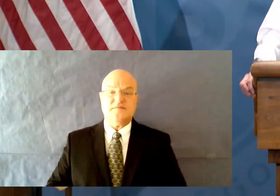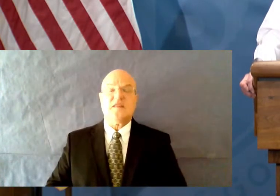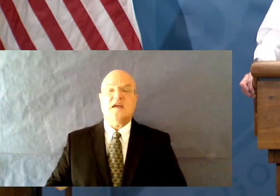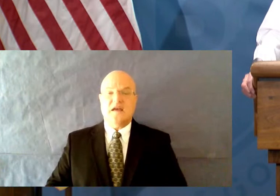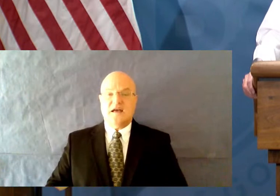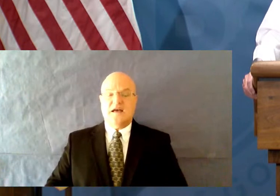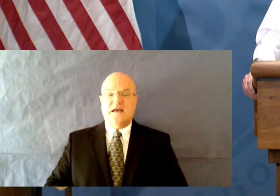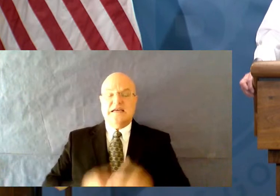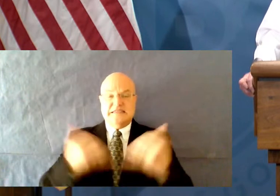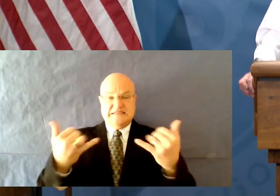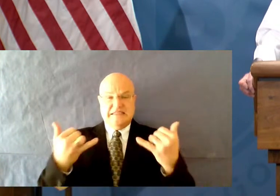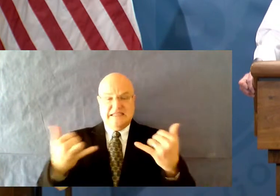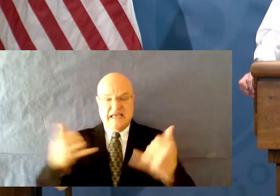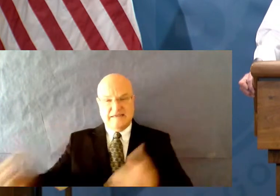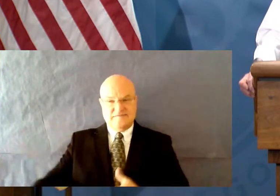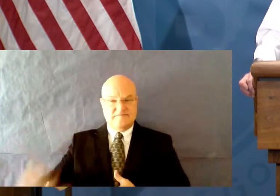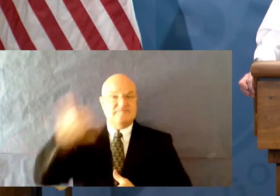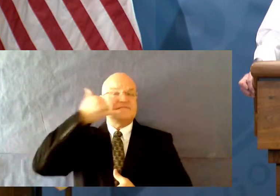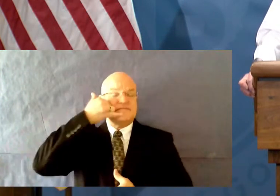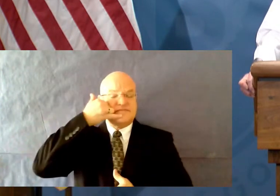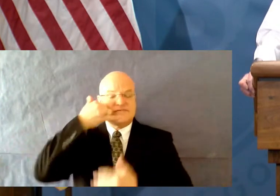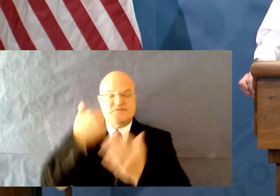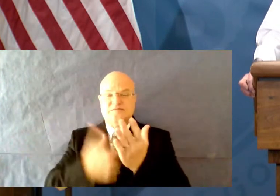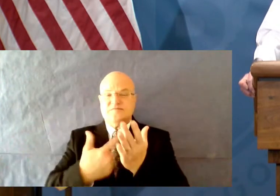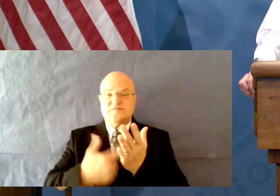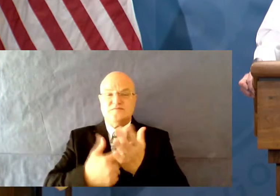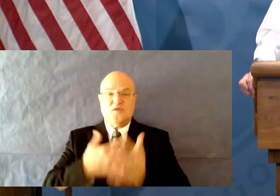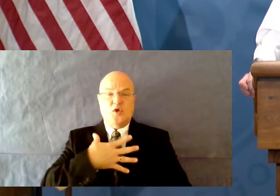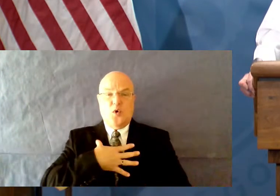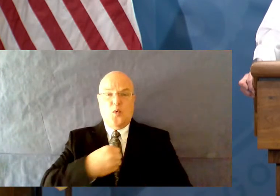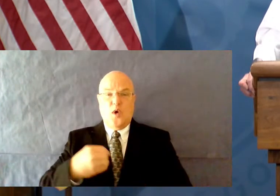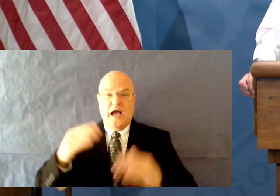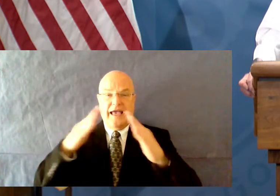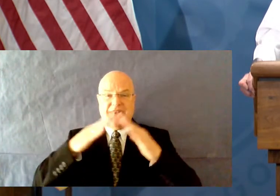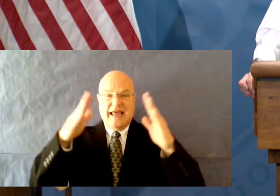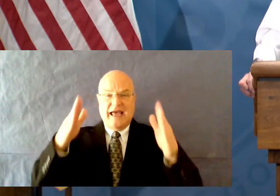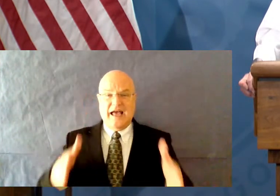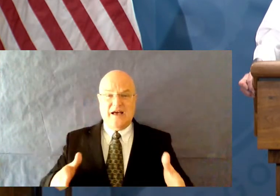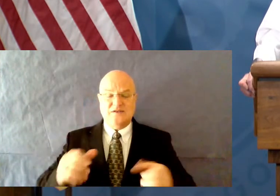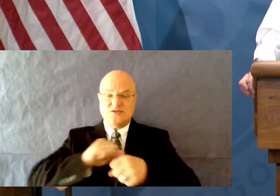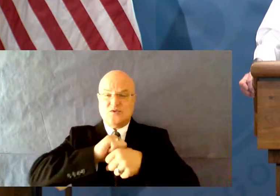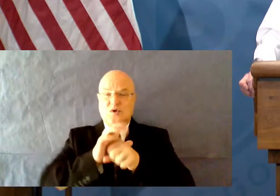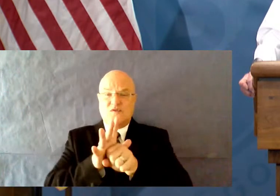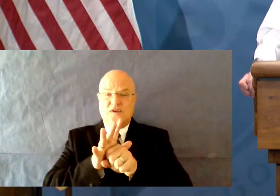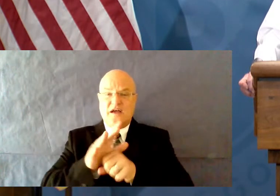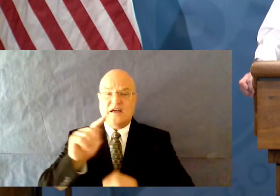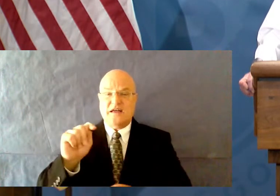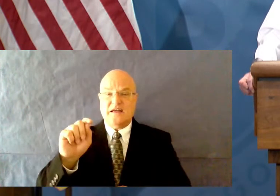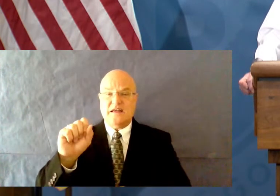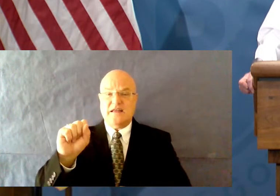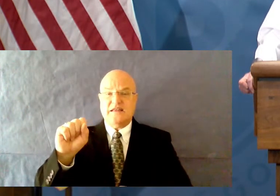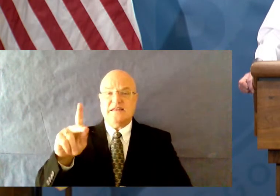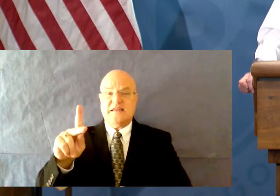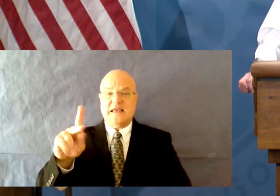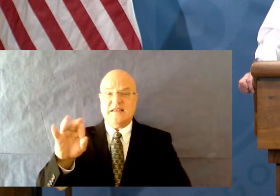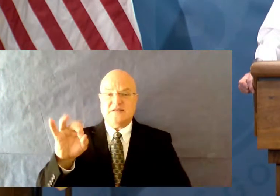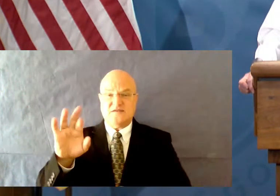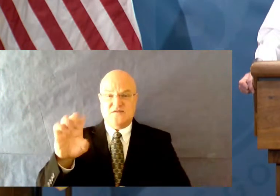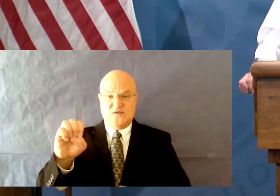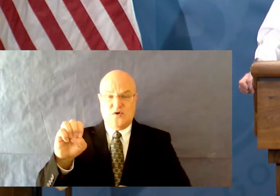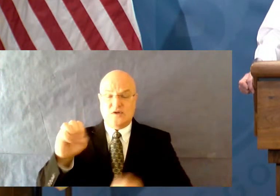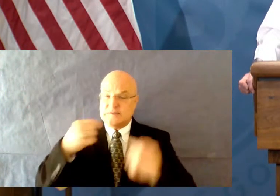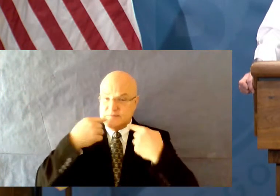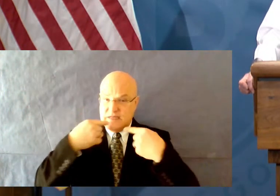call today with the White House Coronavirus Task Force, and it was announced at the meeting, at the call